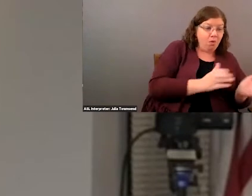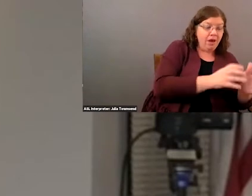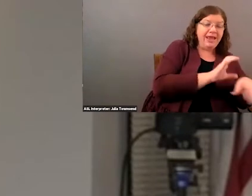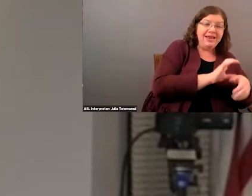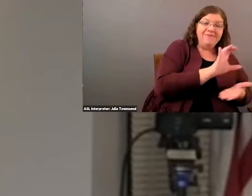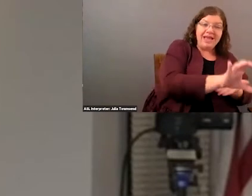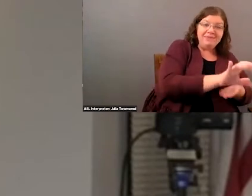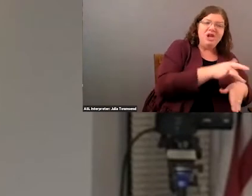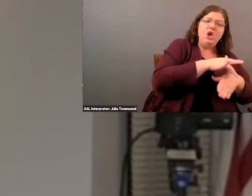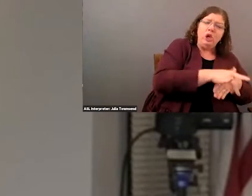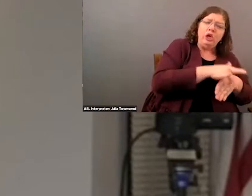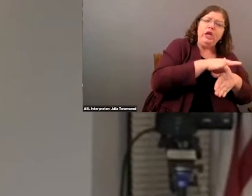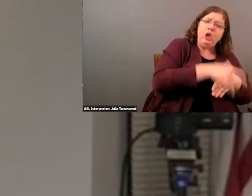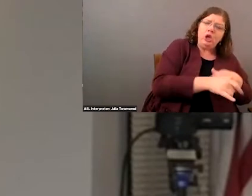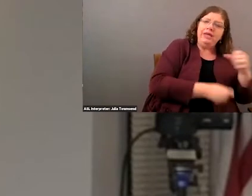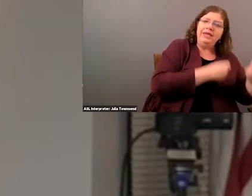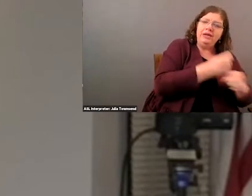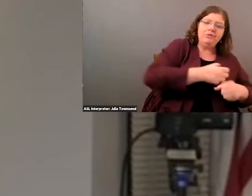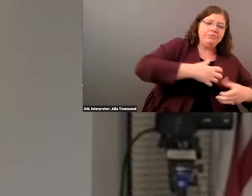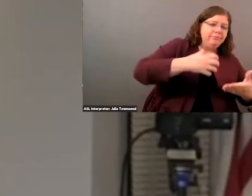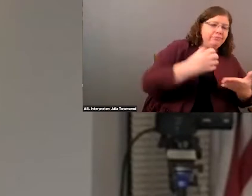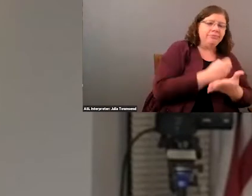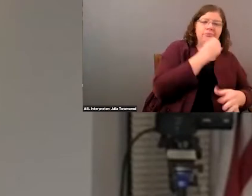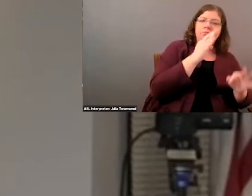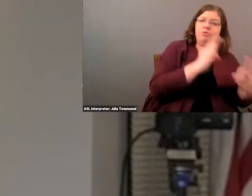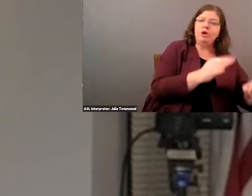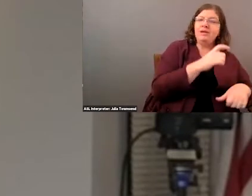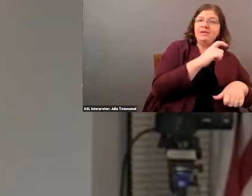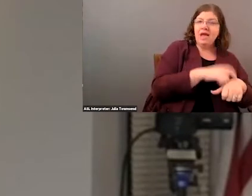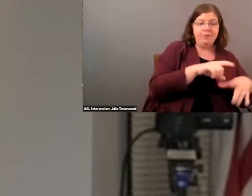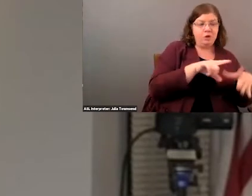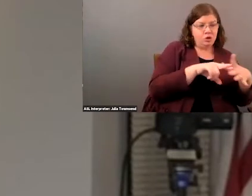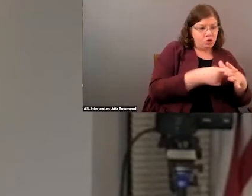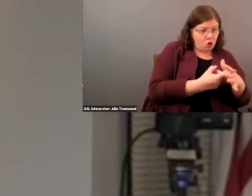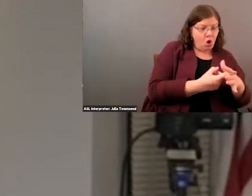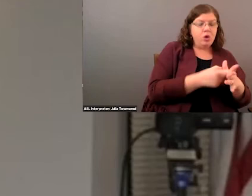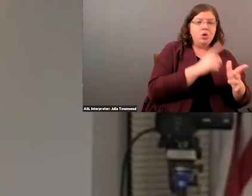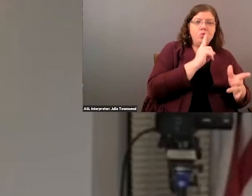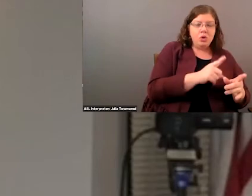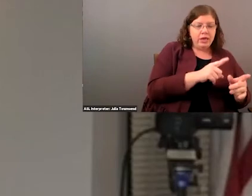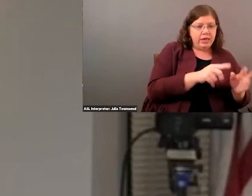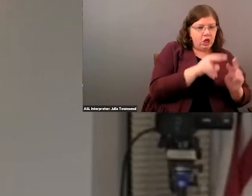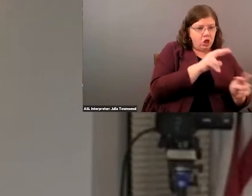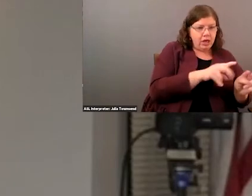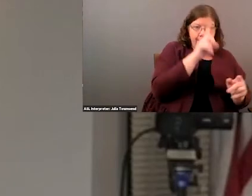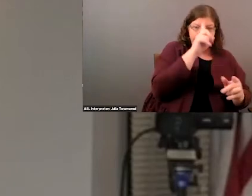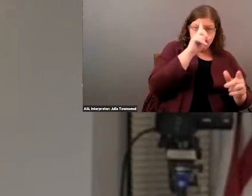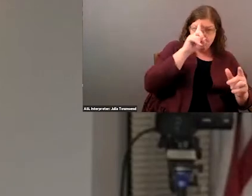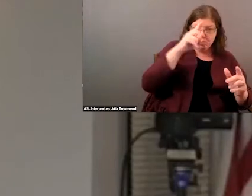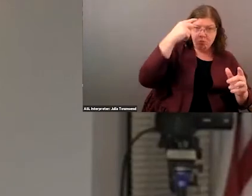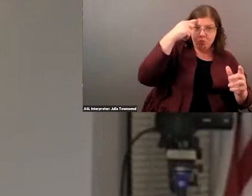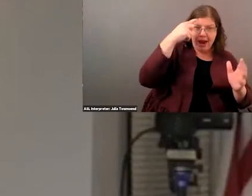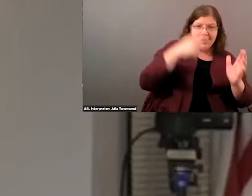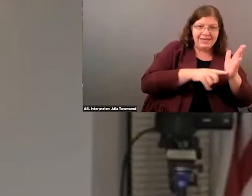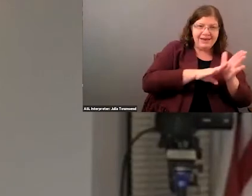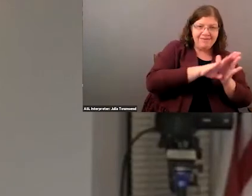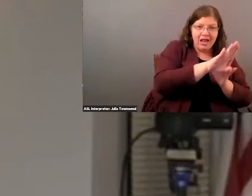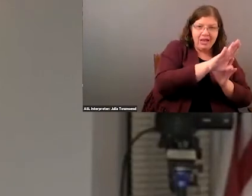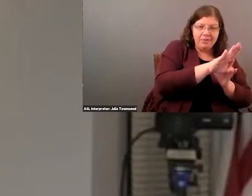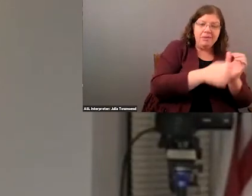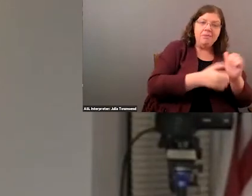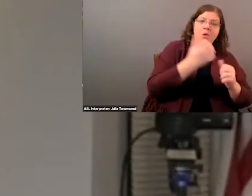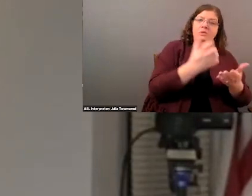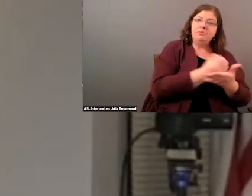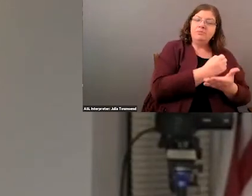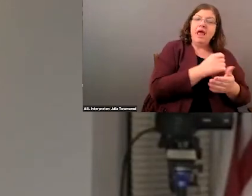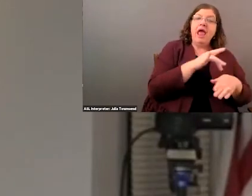look at the brain development, where it's most optimal, and at the earliest that we're catching parents which is crucial, to the